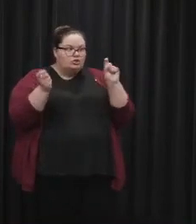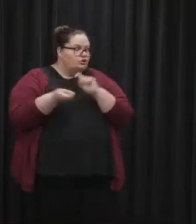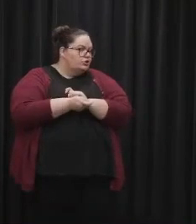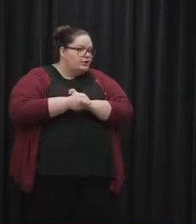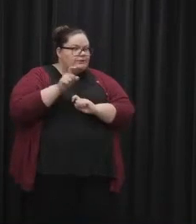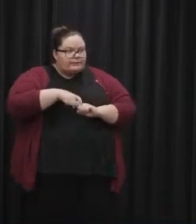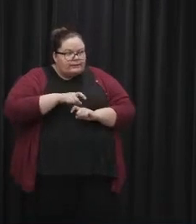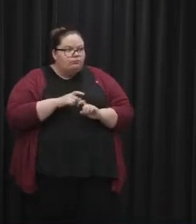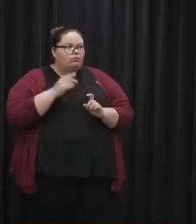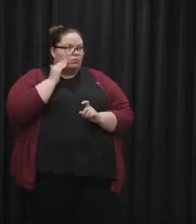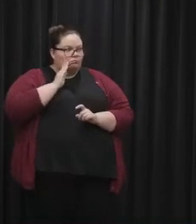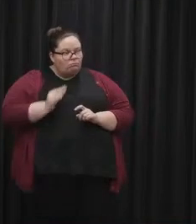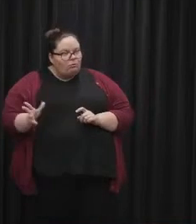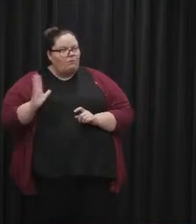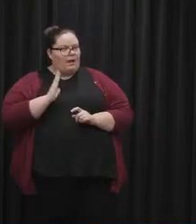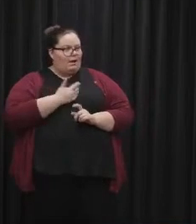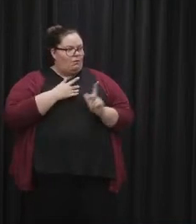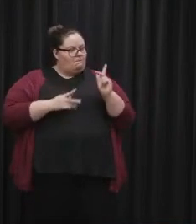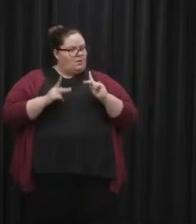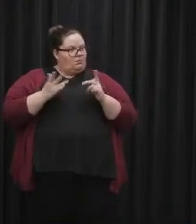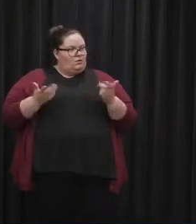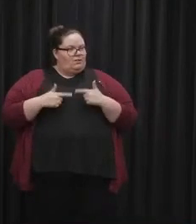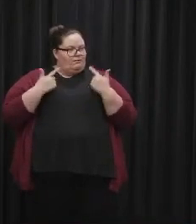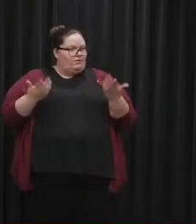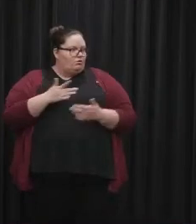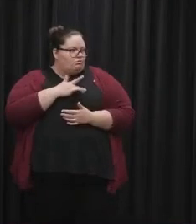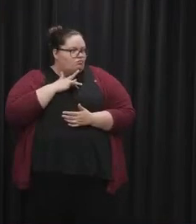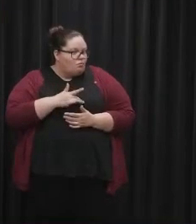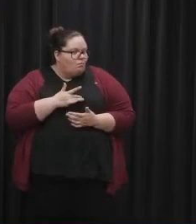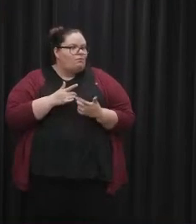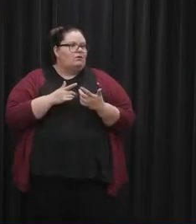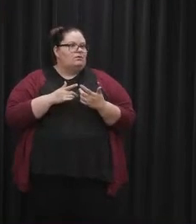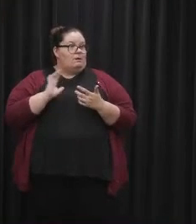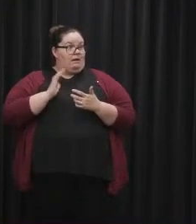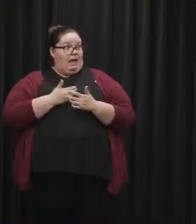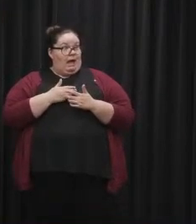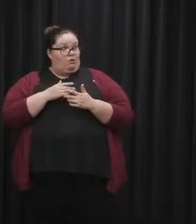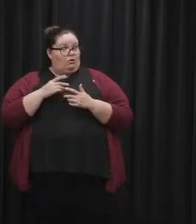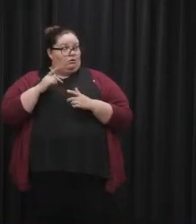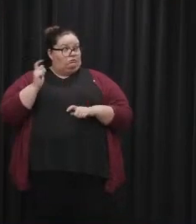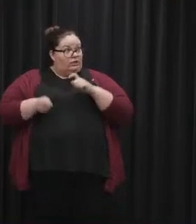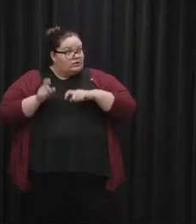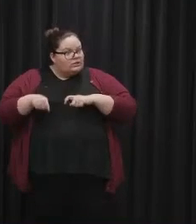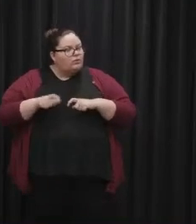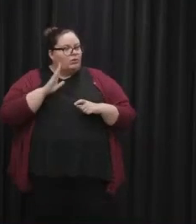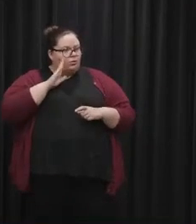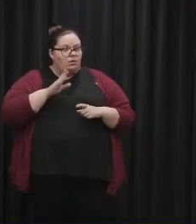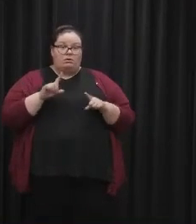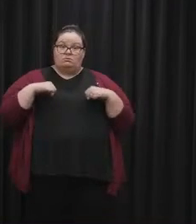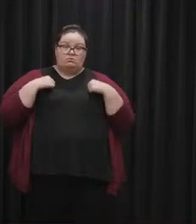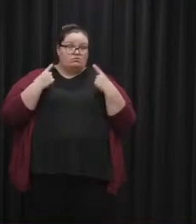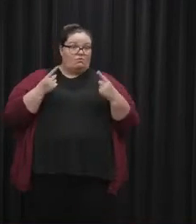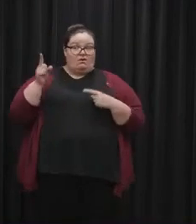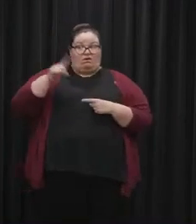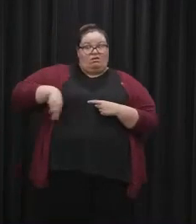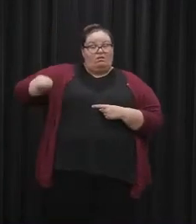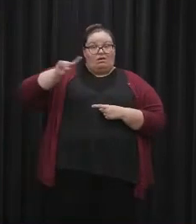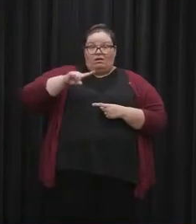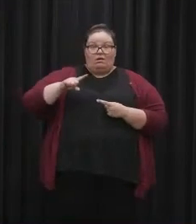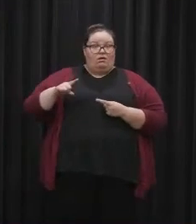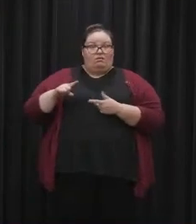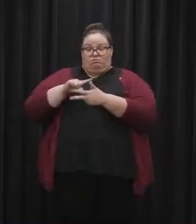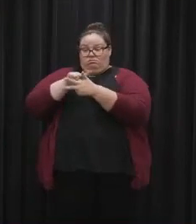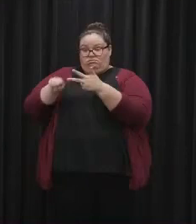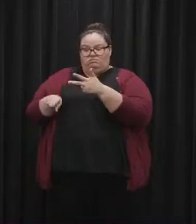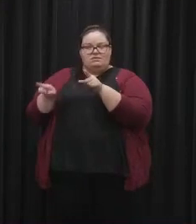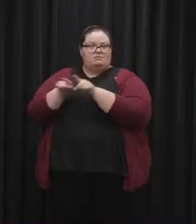messaging, then we will. If we need to change anything in terms of our public health direction, then we will. And really, so far, what they've done is they've just